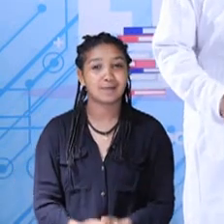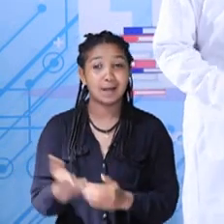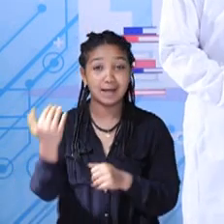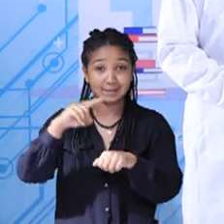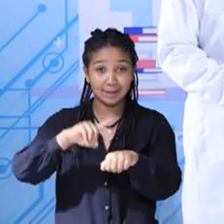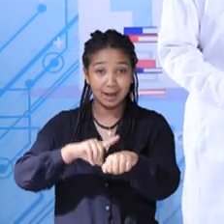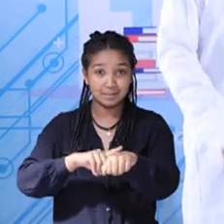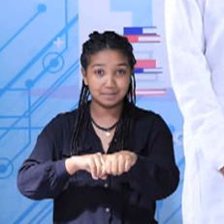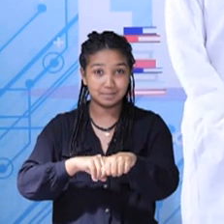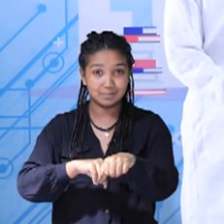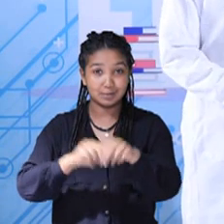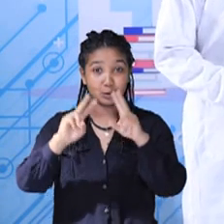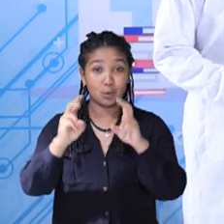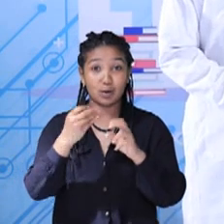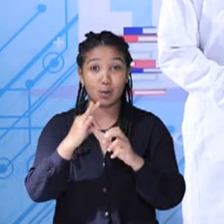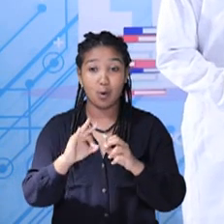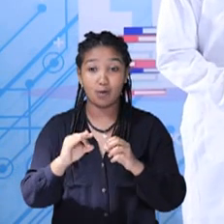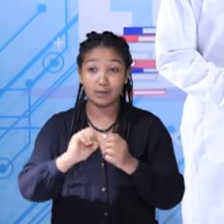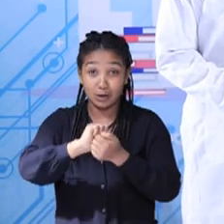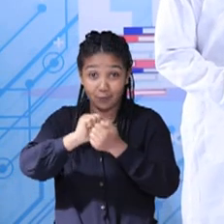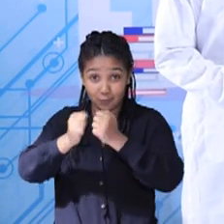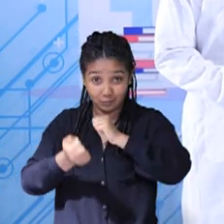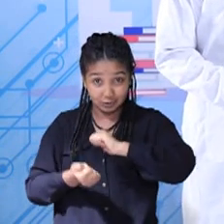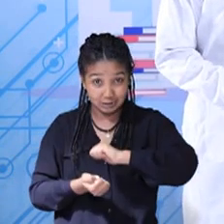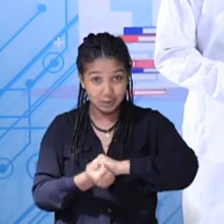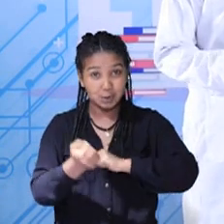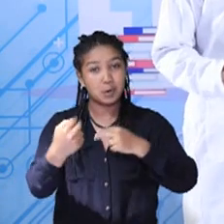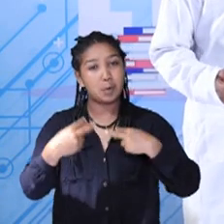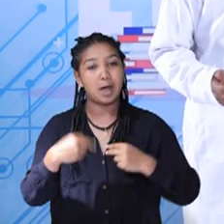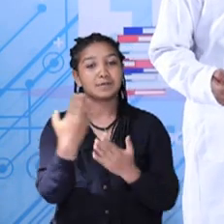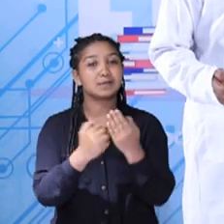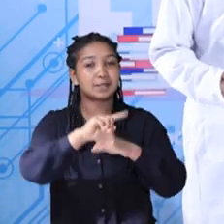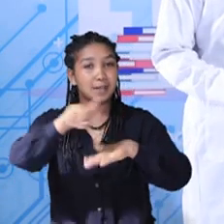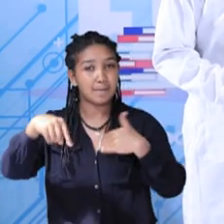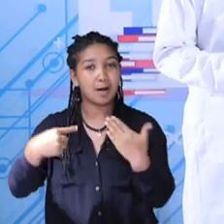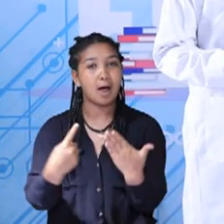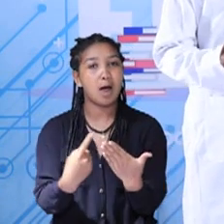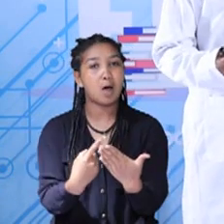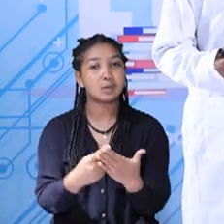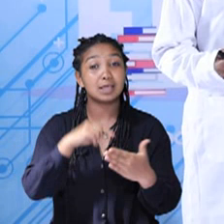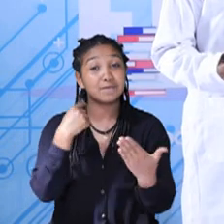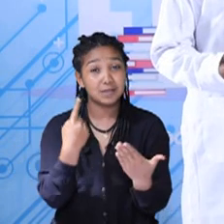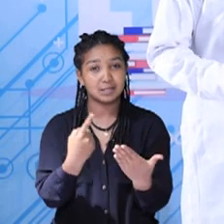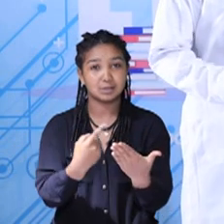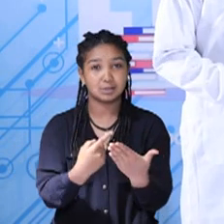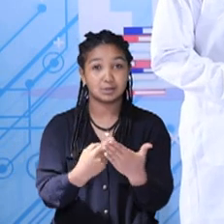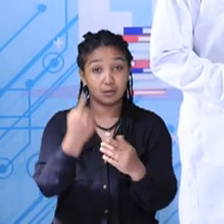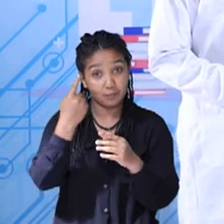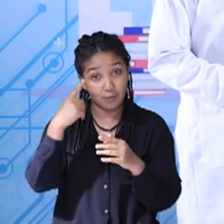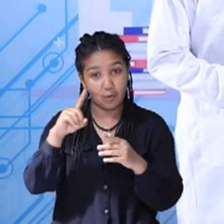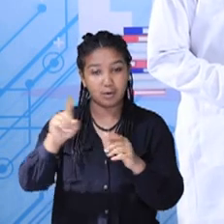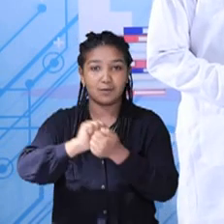Last time on the topic of evolution, we have discussed about the evidences for